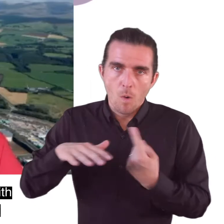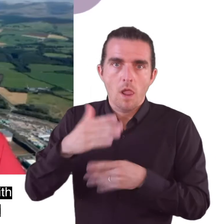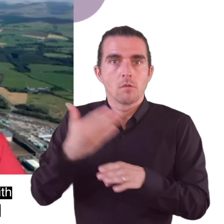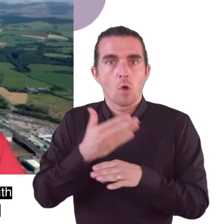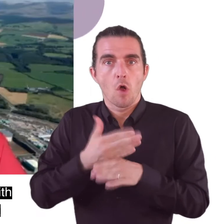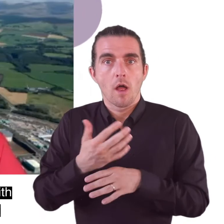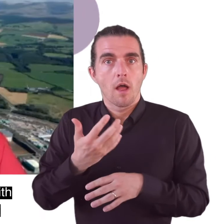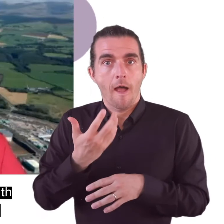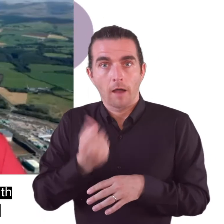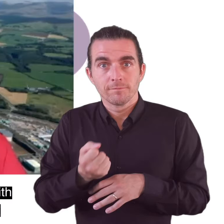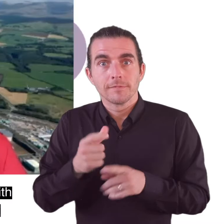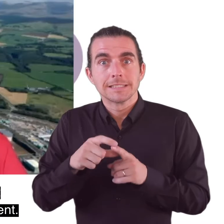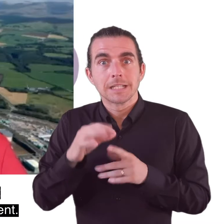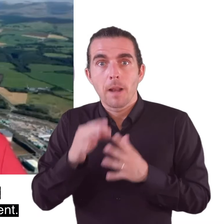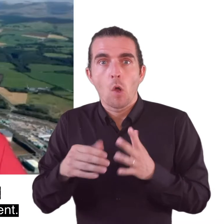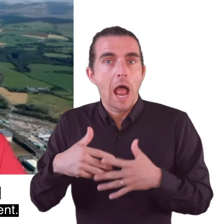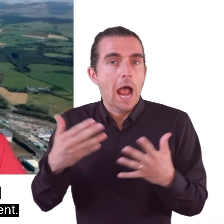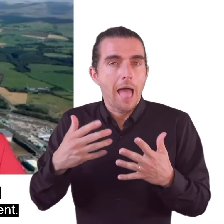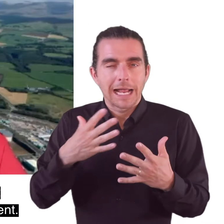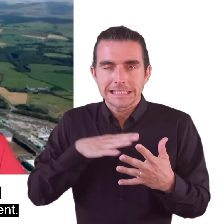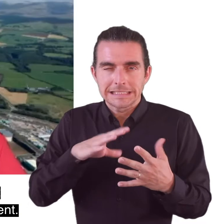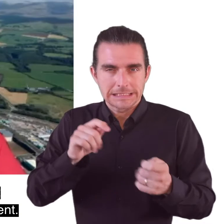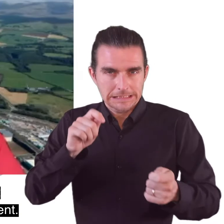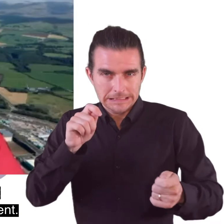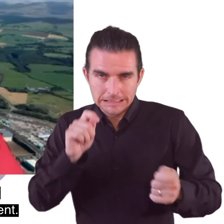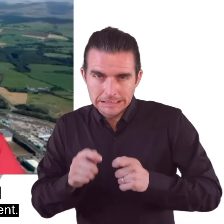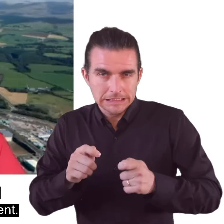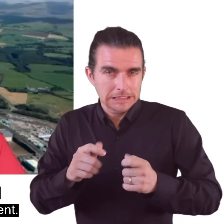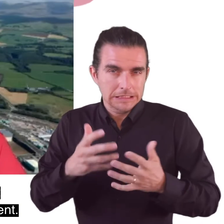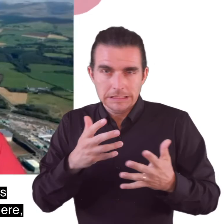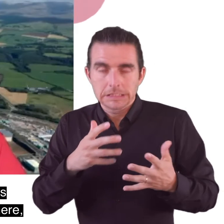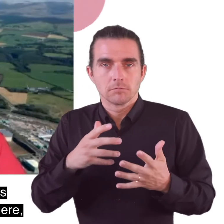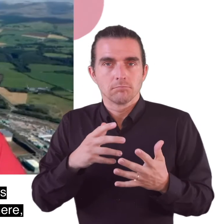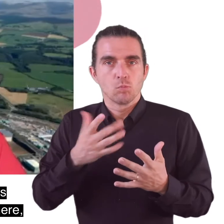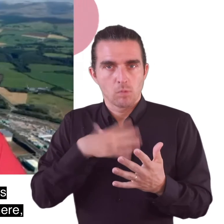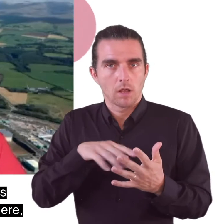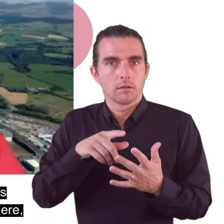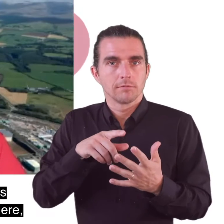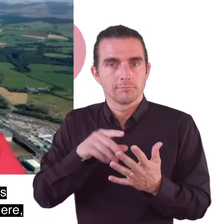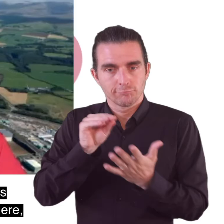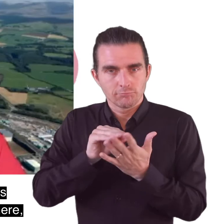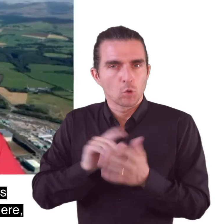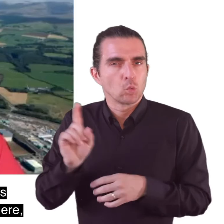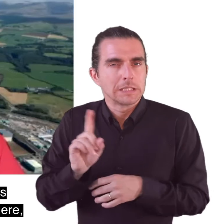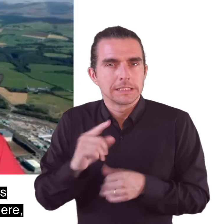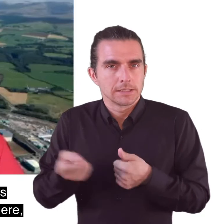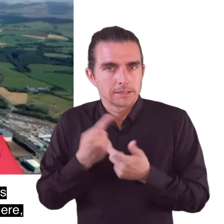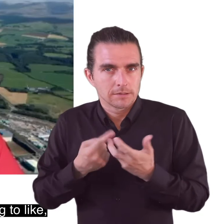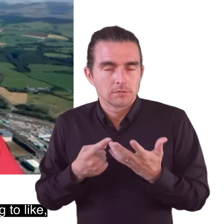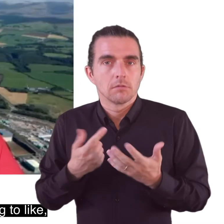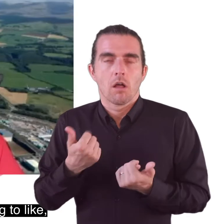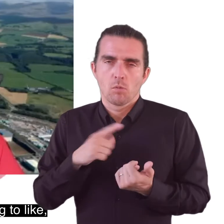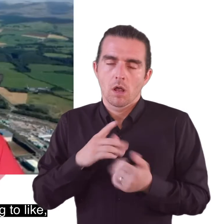the workforce with a disability condition or circumstance that might need an adjustment. And it kind of captures what you were saying